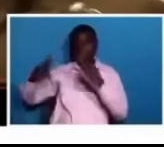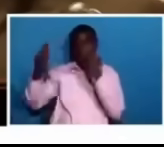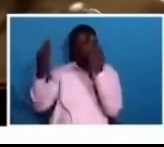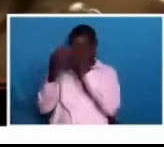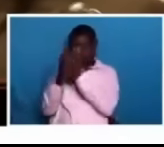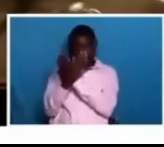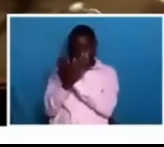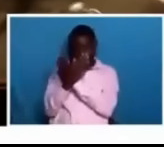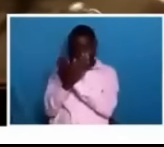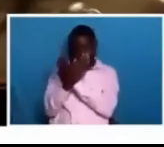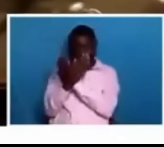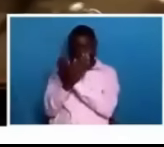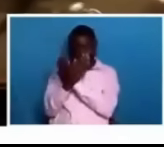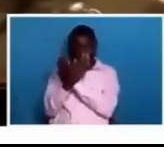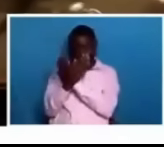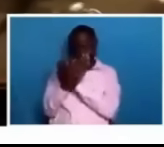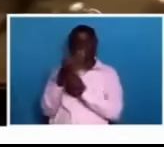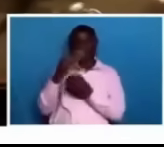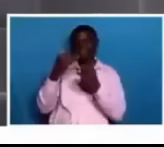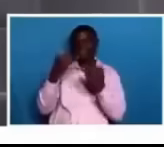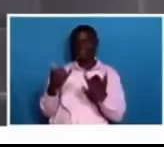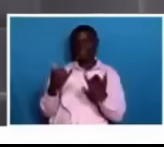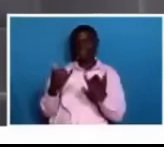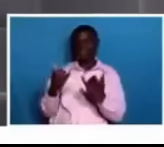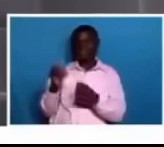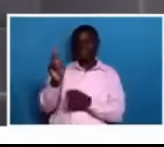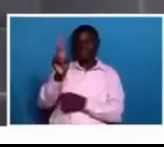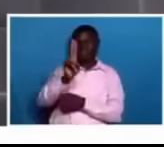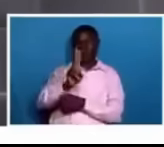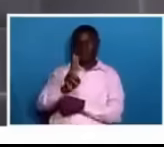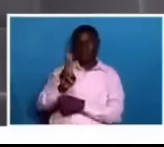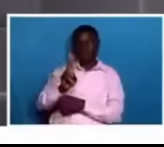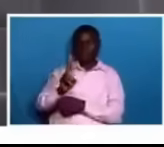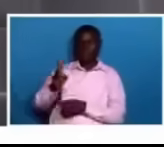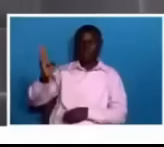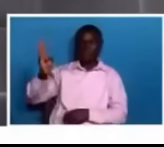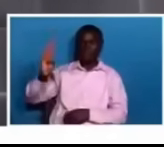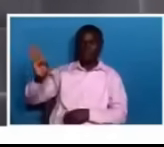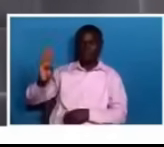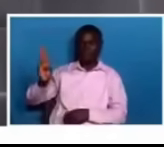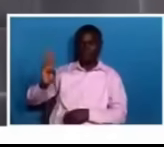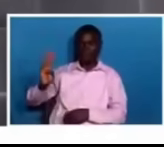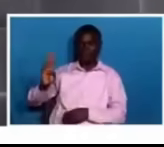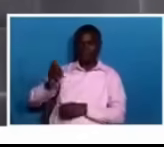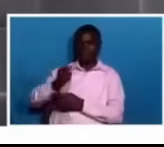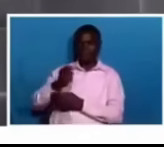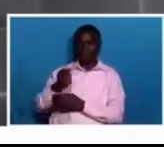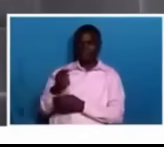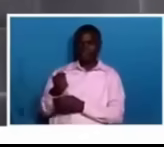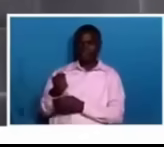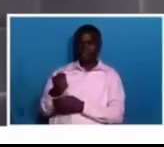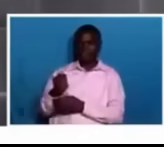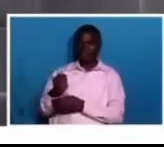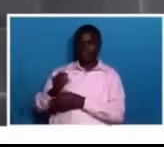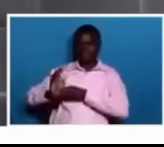And I even hear now you want to spend billions of shillings to unbundle the power